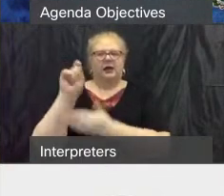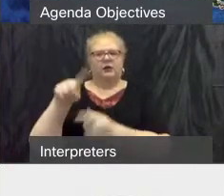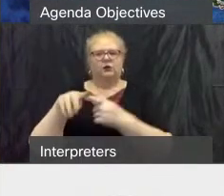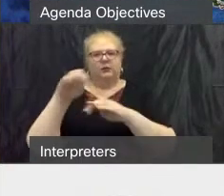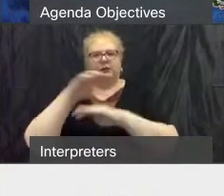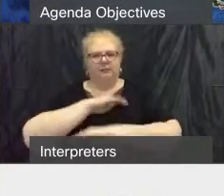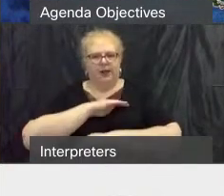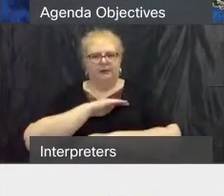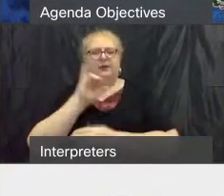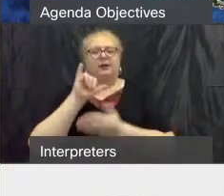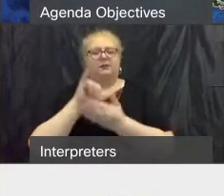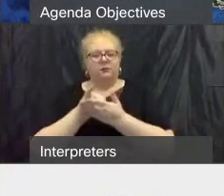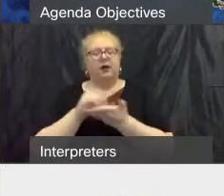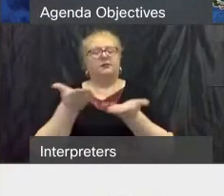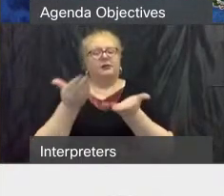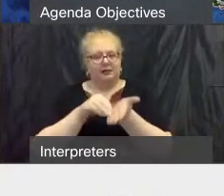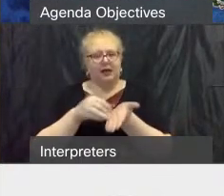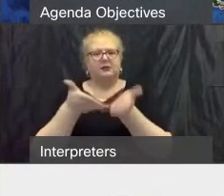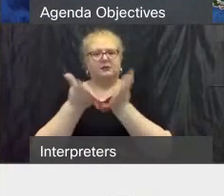Thank you.